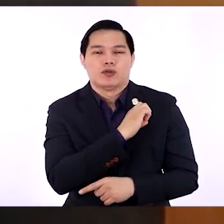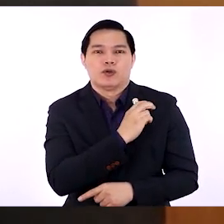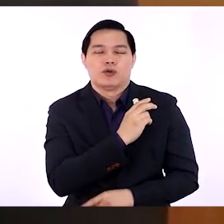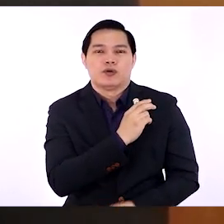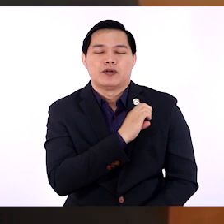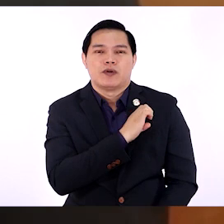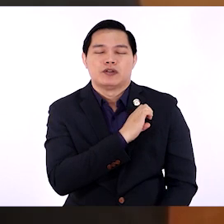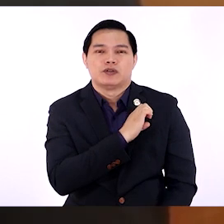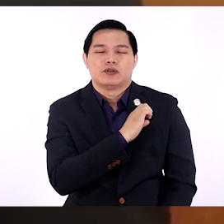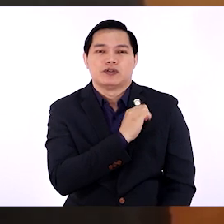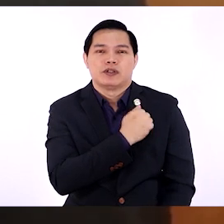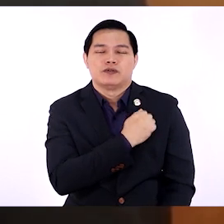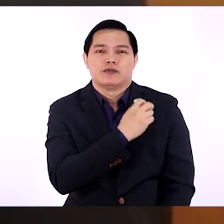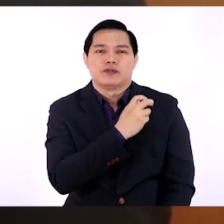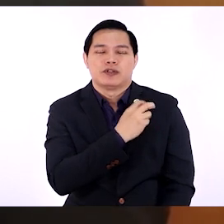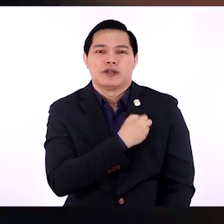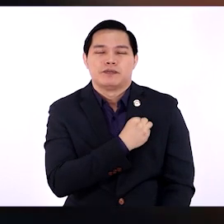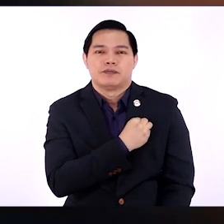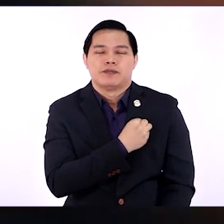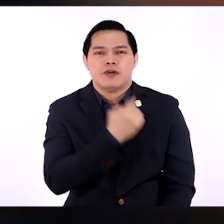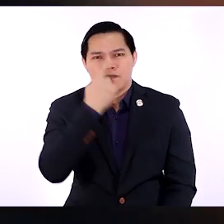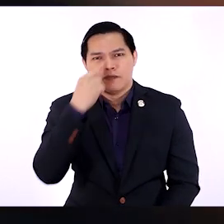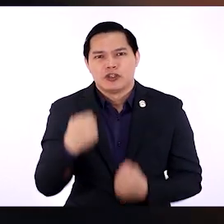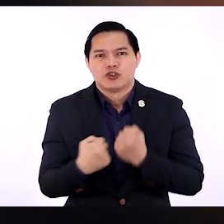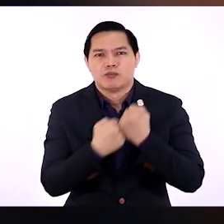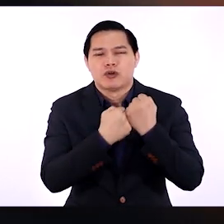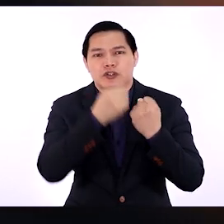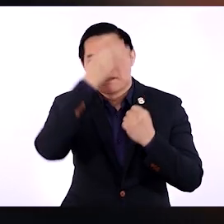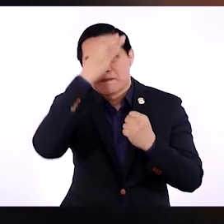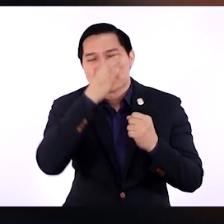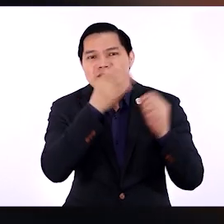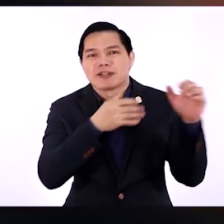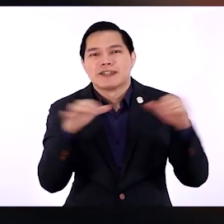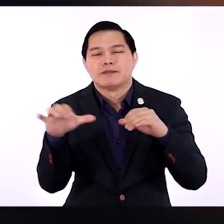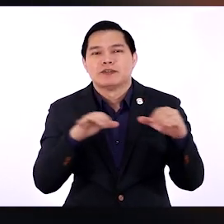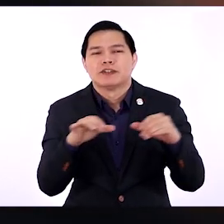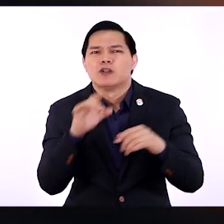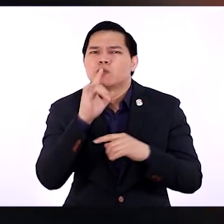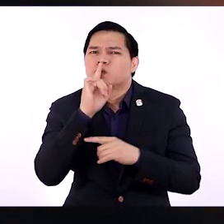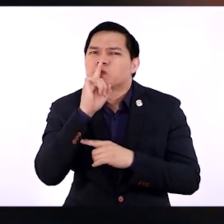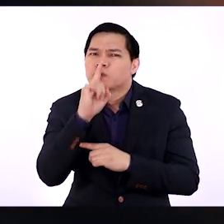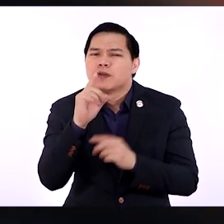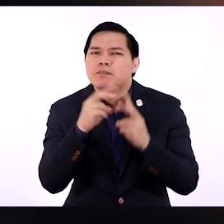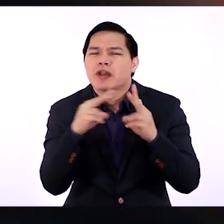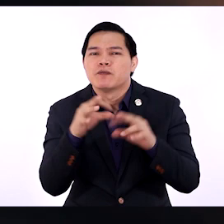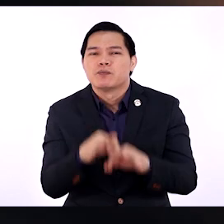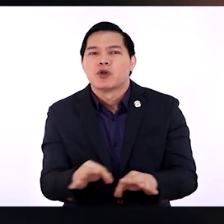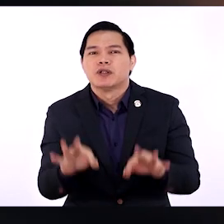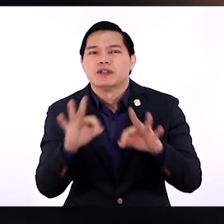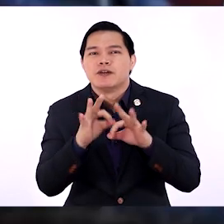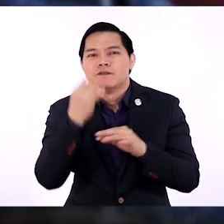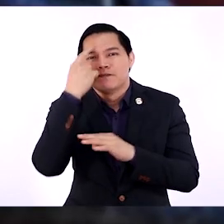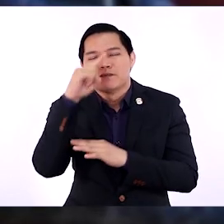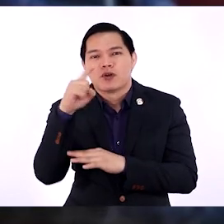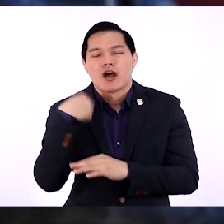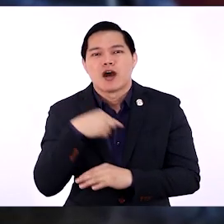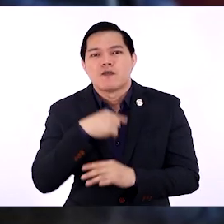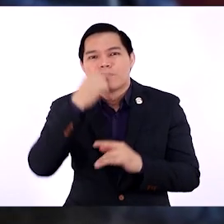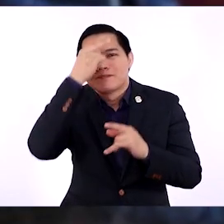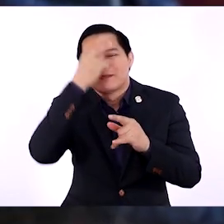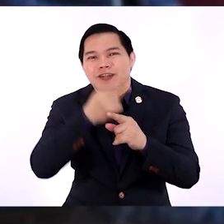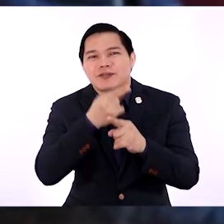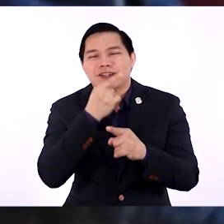support to the Buklod activities. And these activities are very important for our brethren,